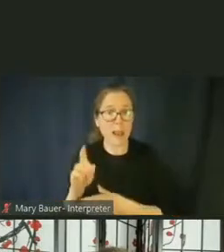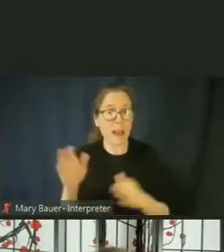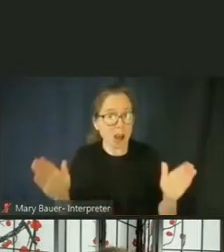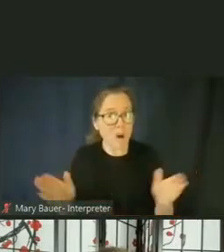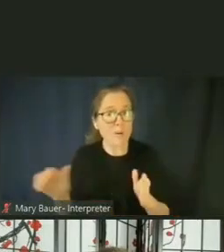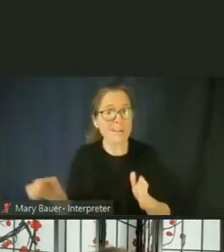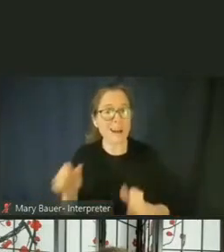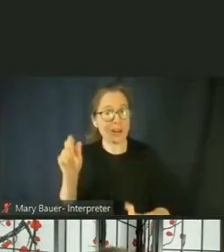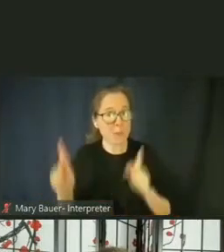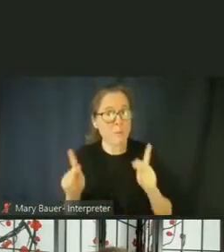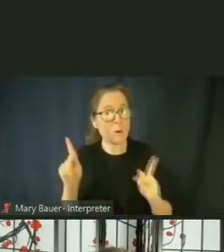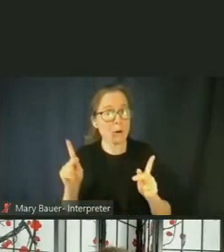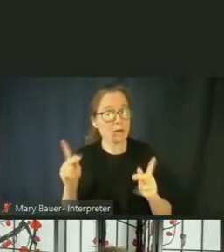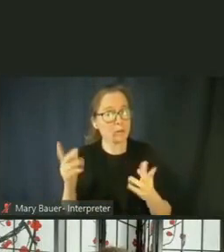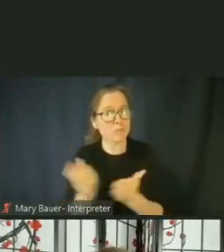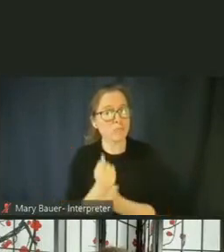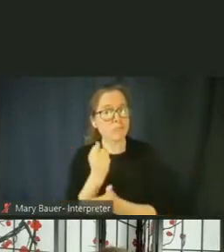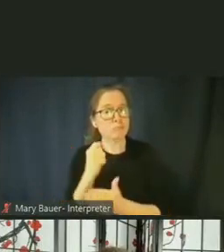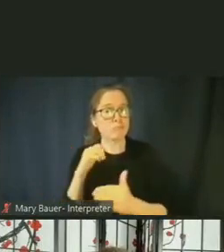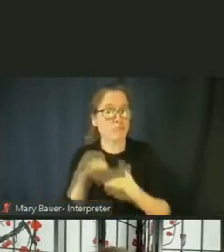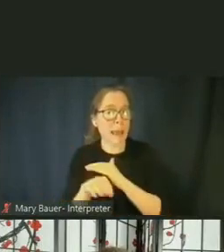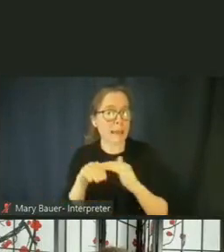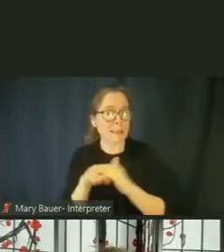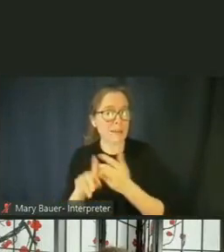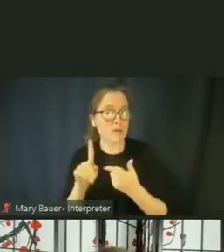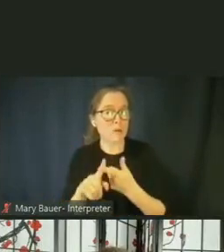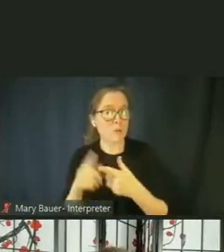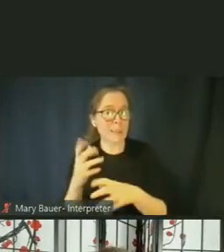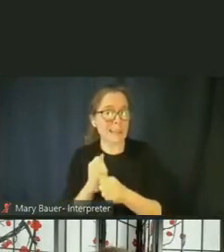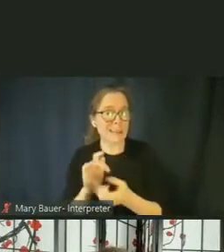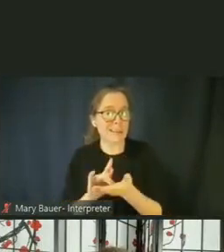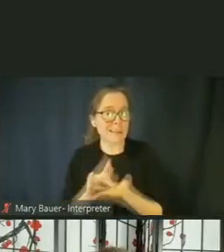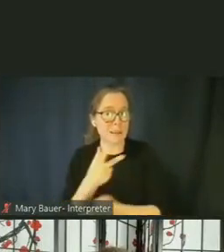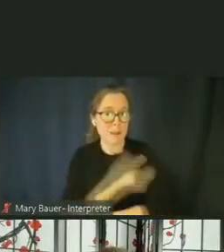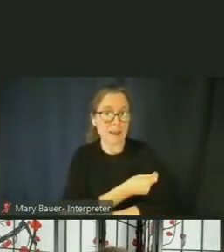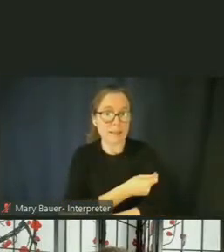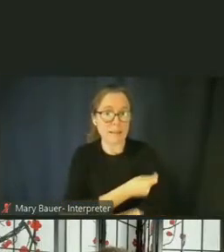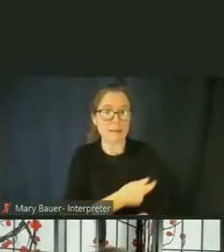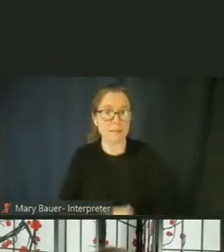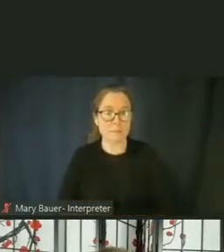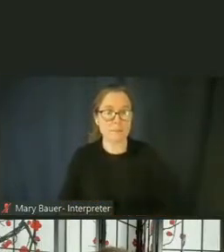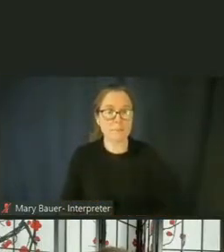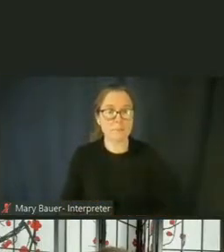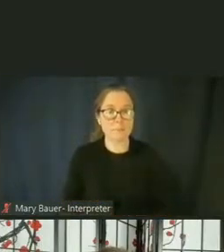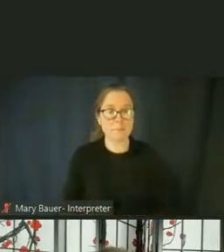network to access vaccine as well. And next slide, please.